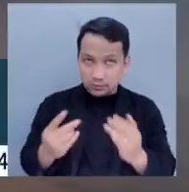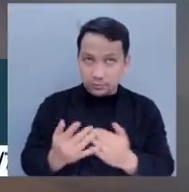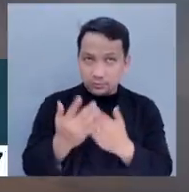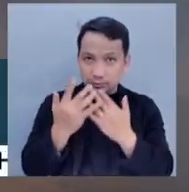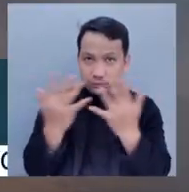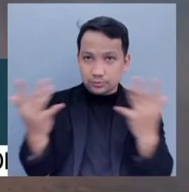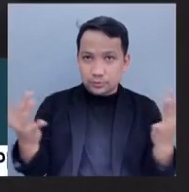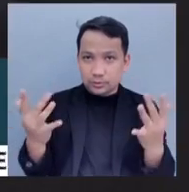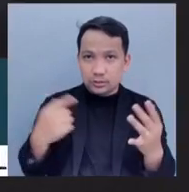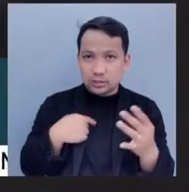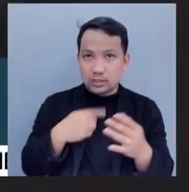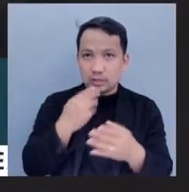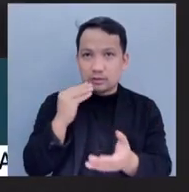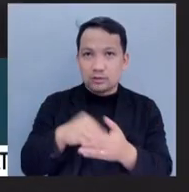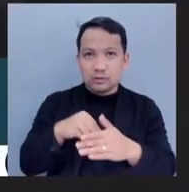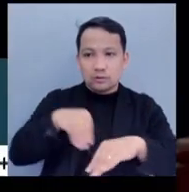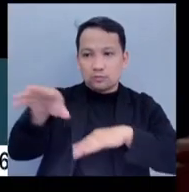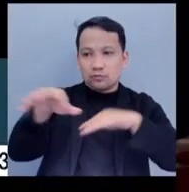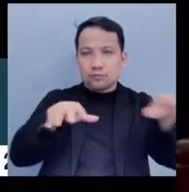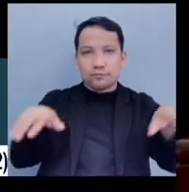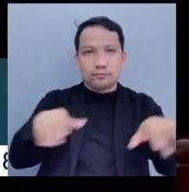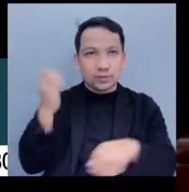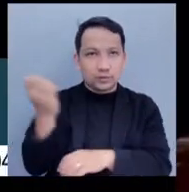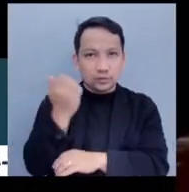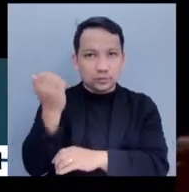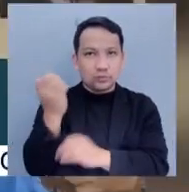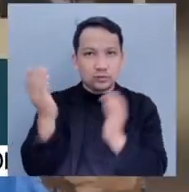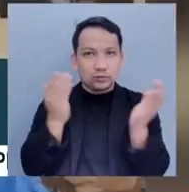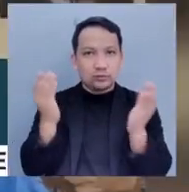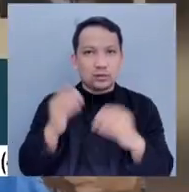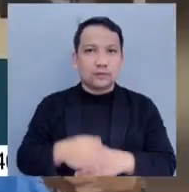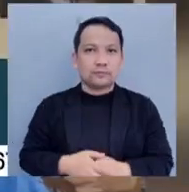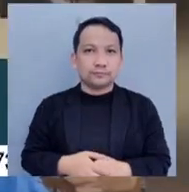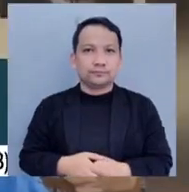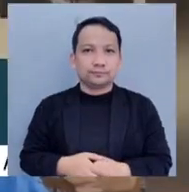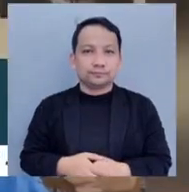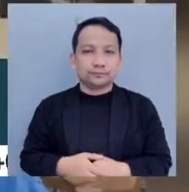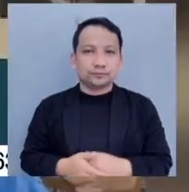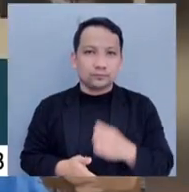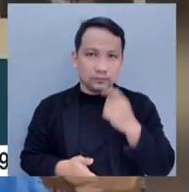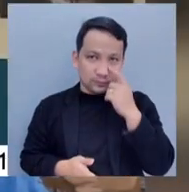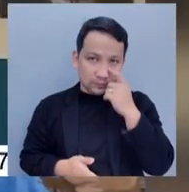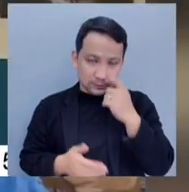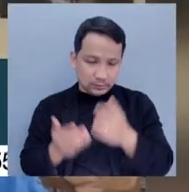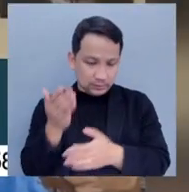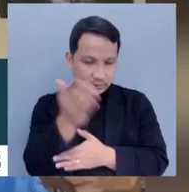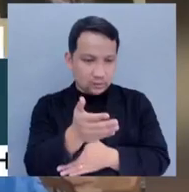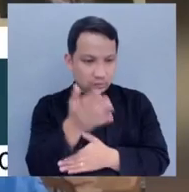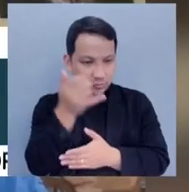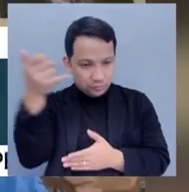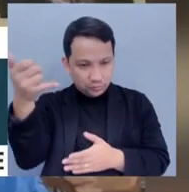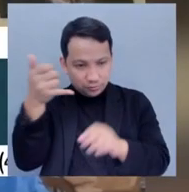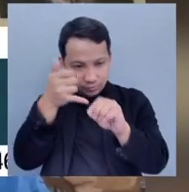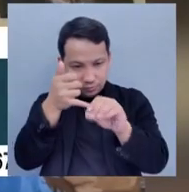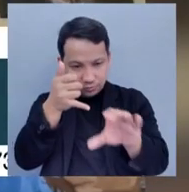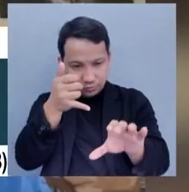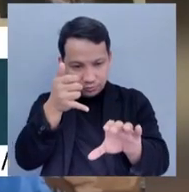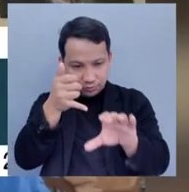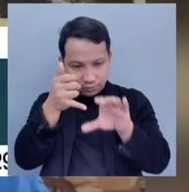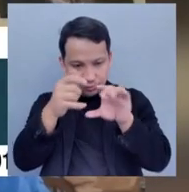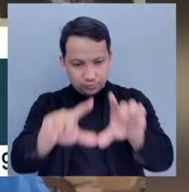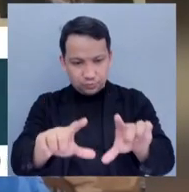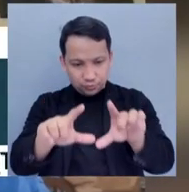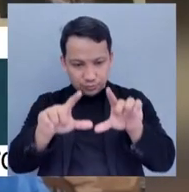a message goes to the state's emergency services. They're pan, tilt, zoom cameras near infrared. And